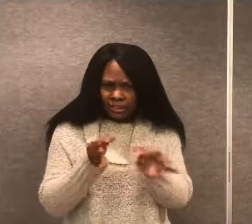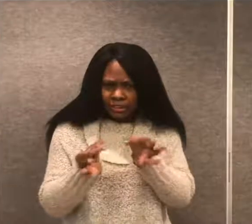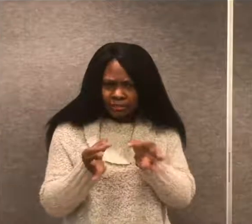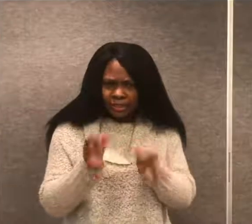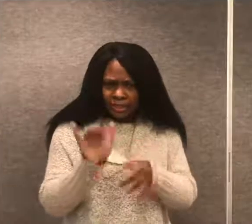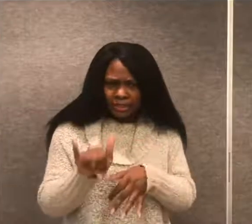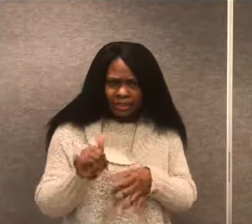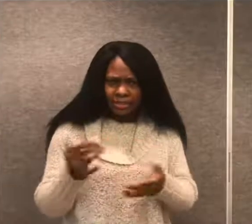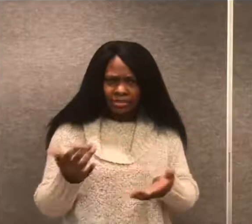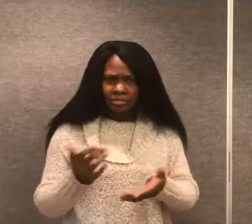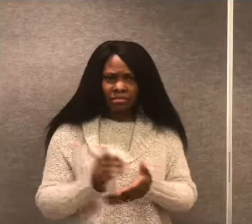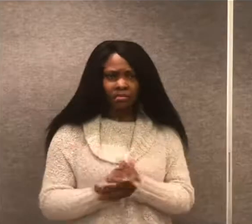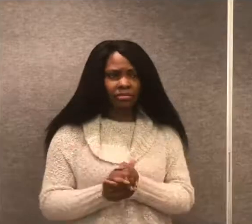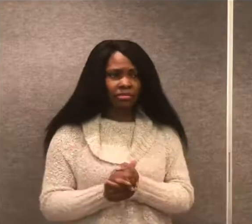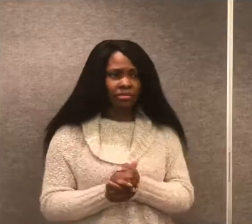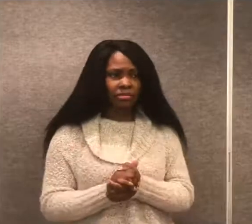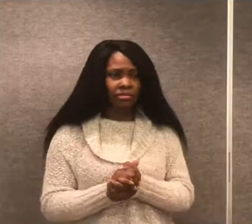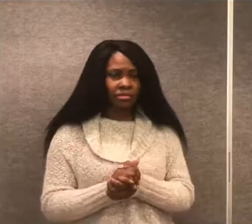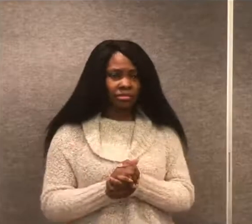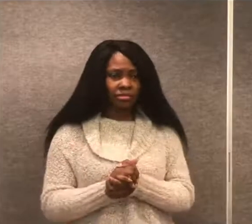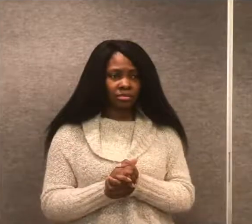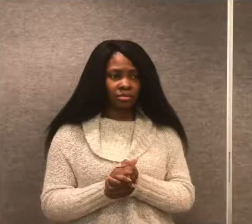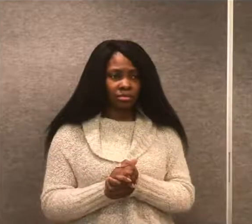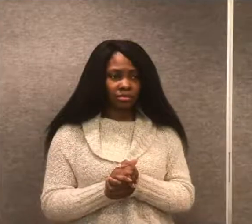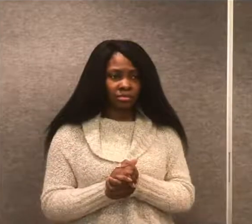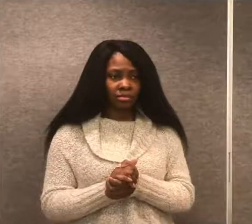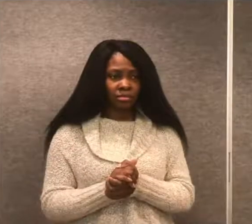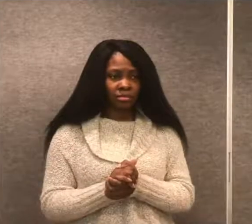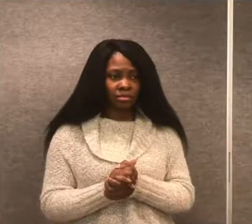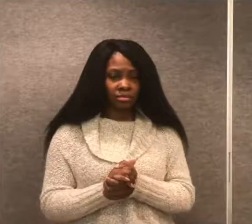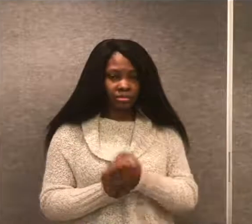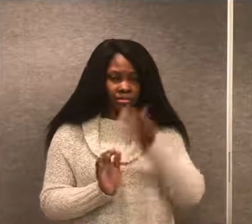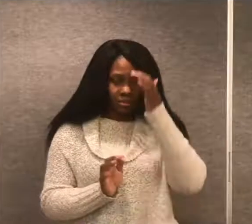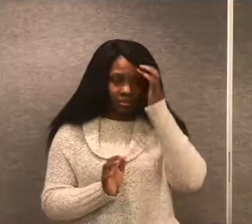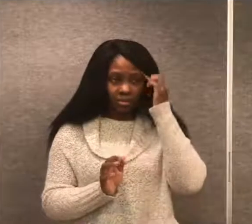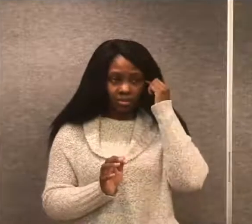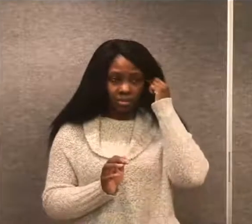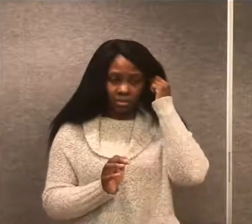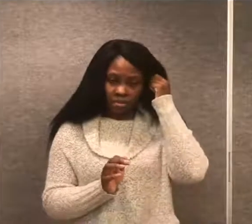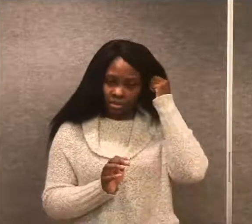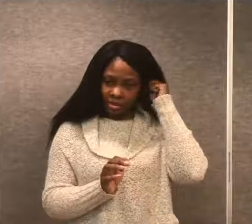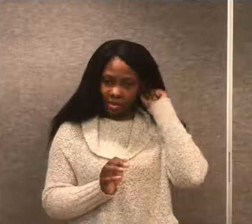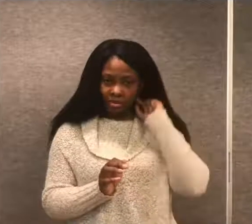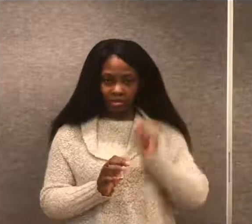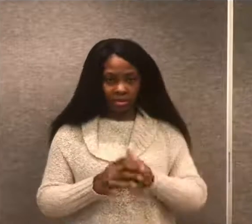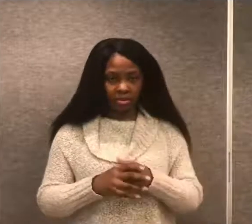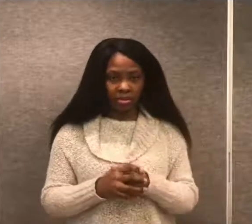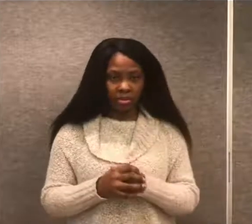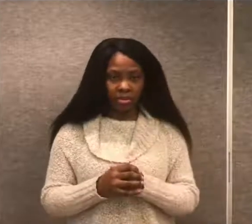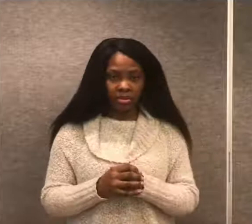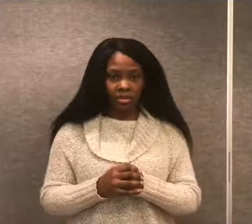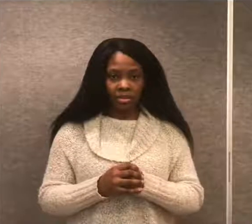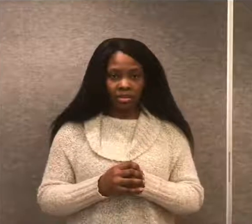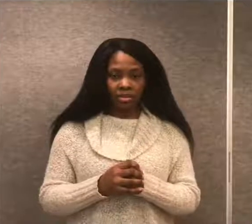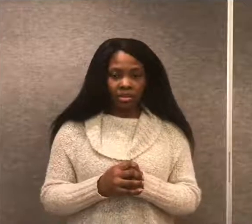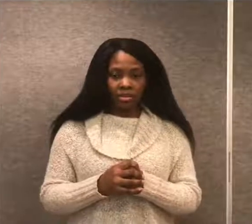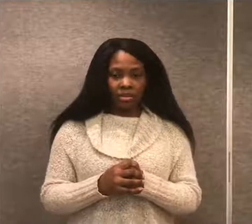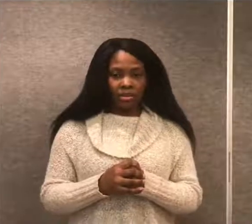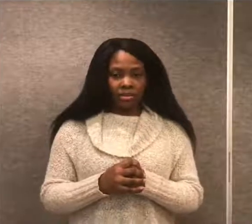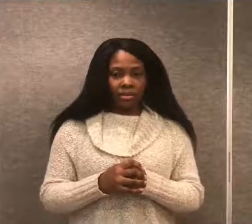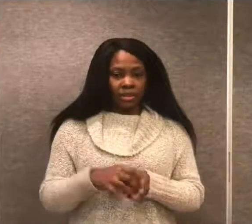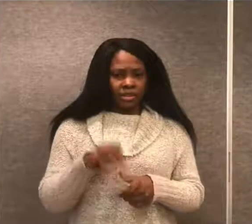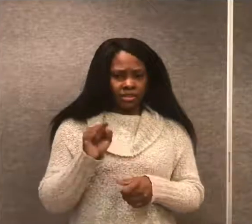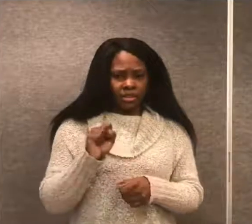the traditional compared to the, Ms. Champagne, do you want to just take that question, Ms. Champagne? Sure.